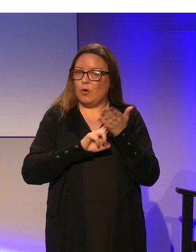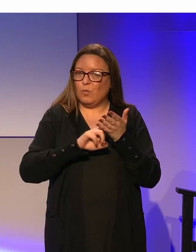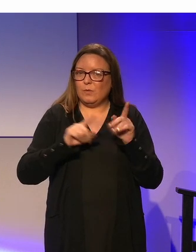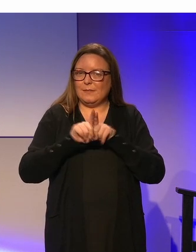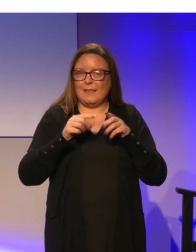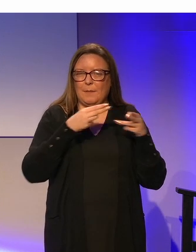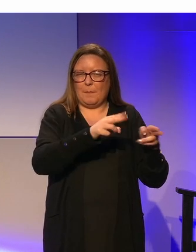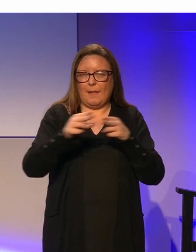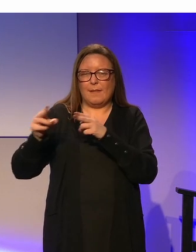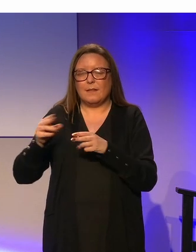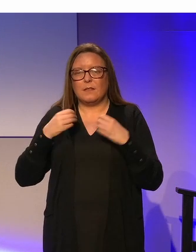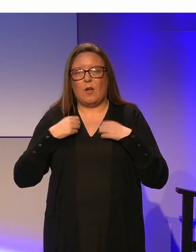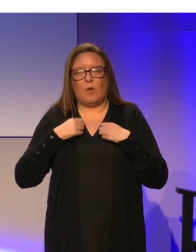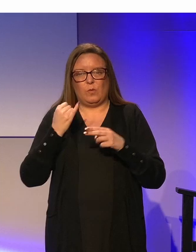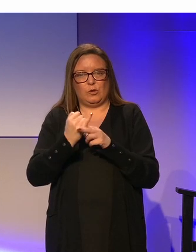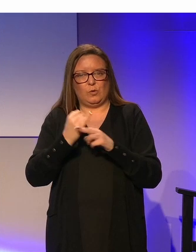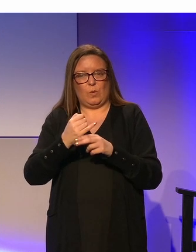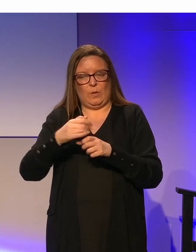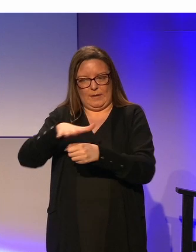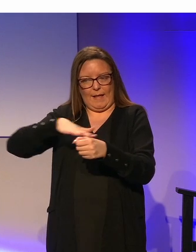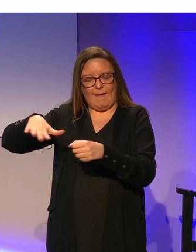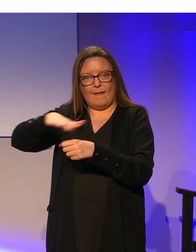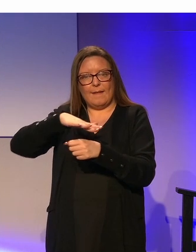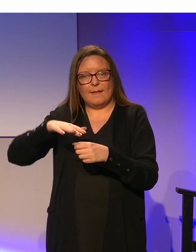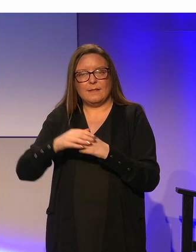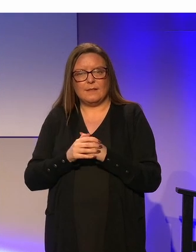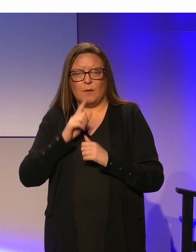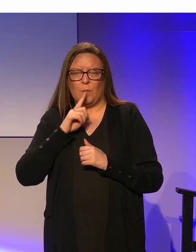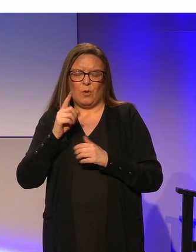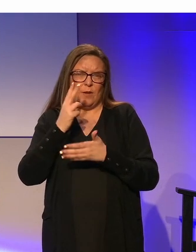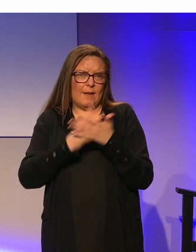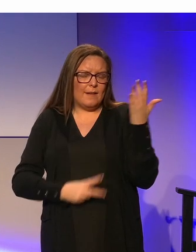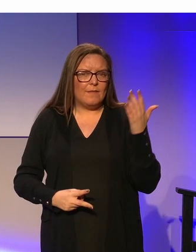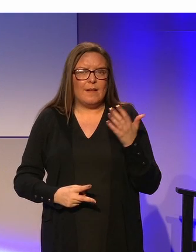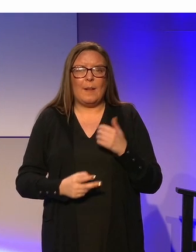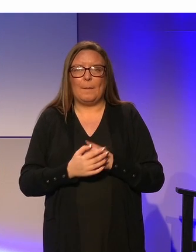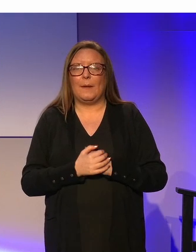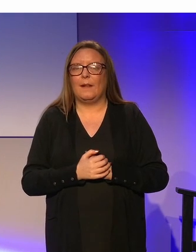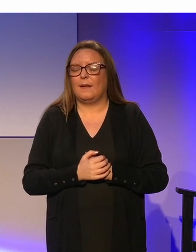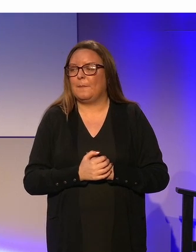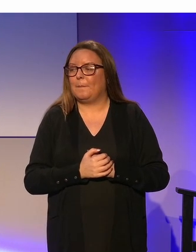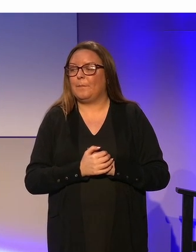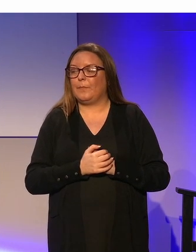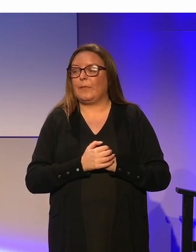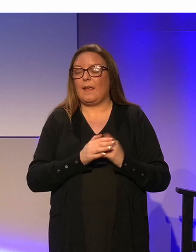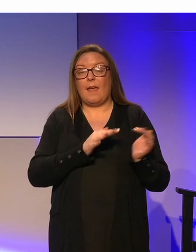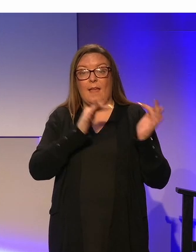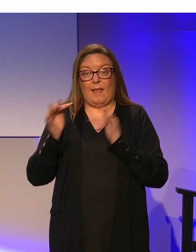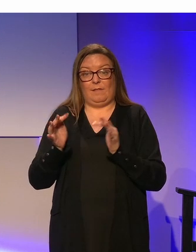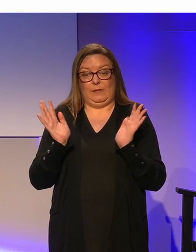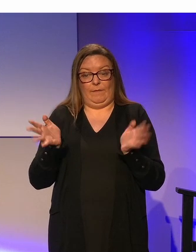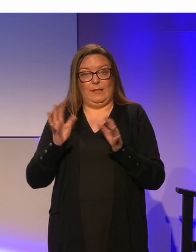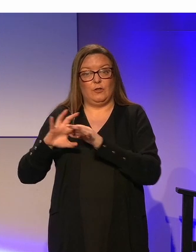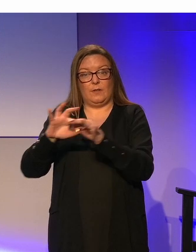their own school context, and that was really valuable. So then after that